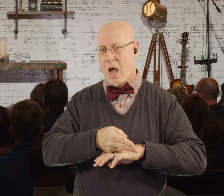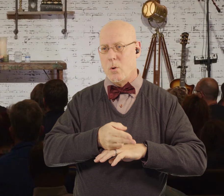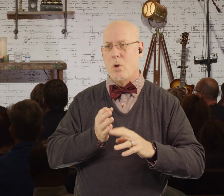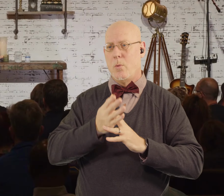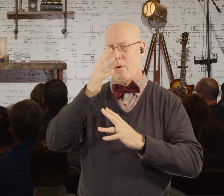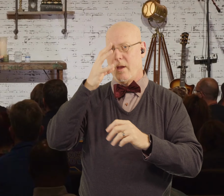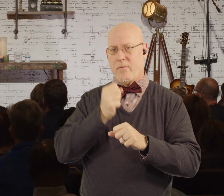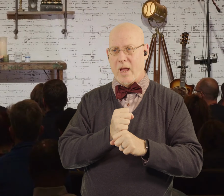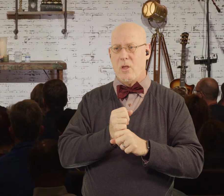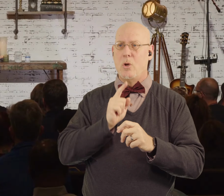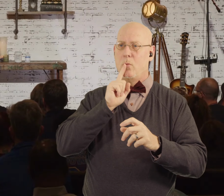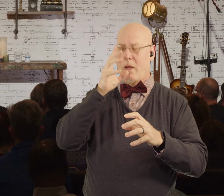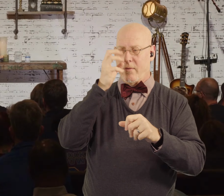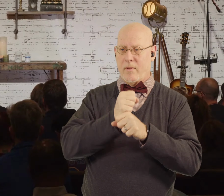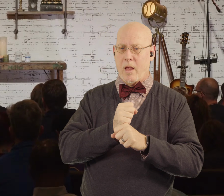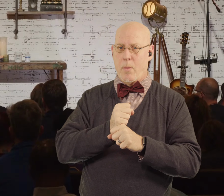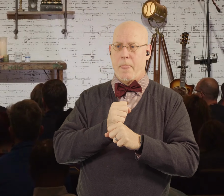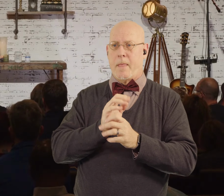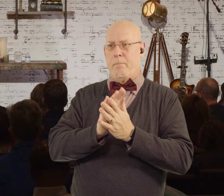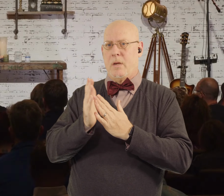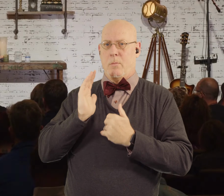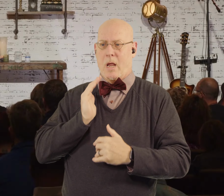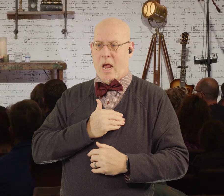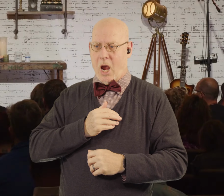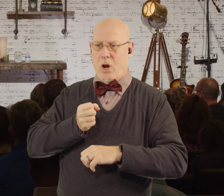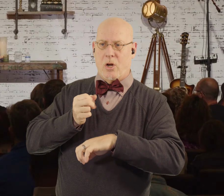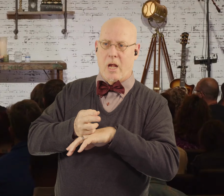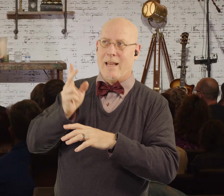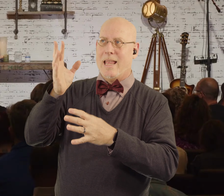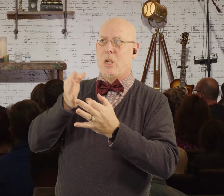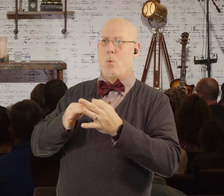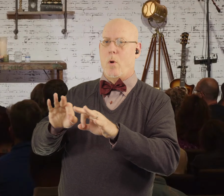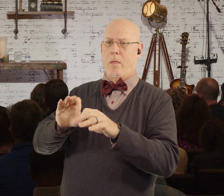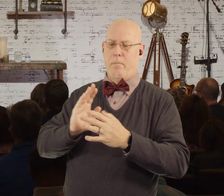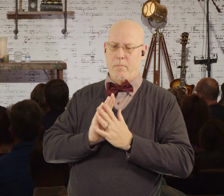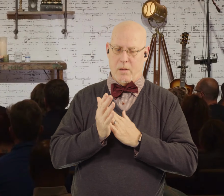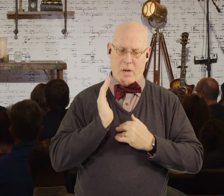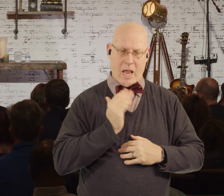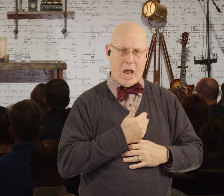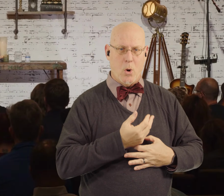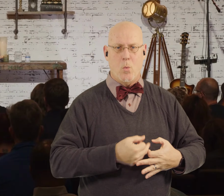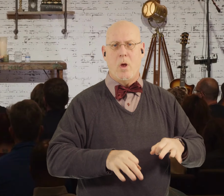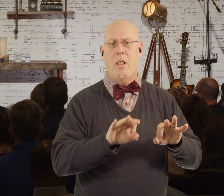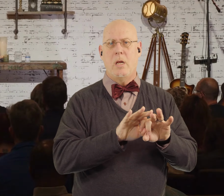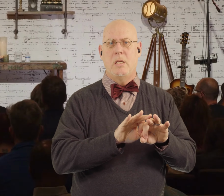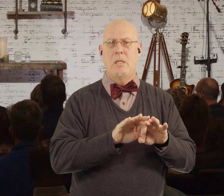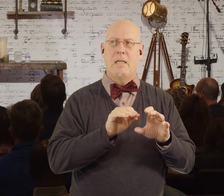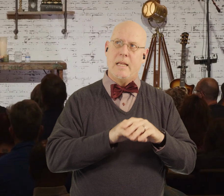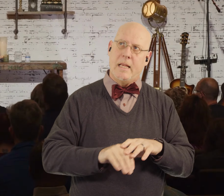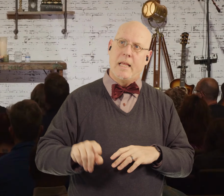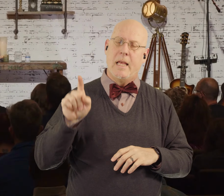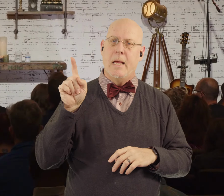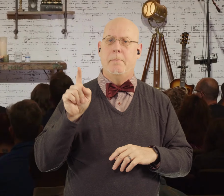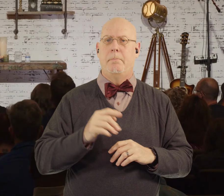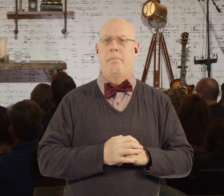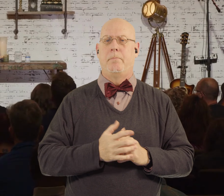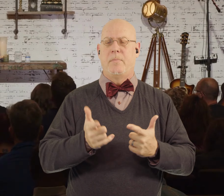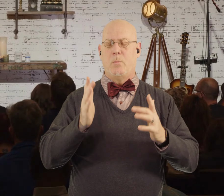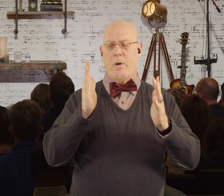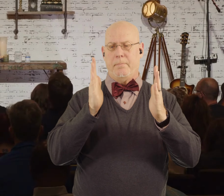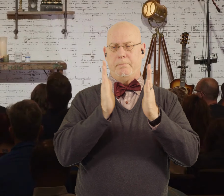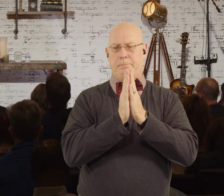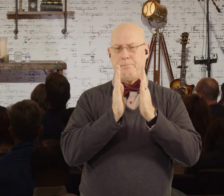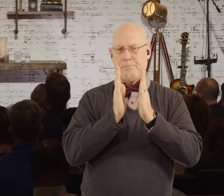His conquest, by faith in him, true faith, our conquest, his worthiness, now our worthiness in